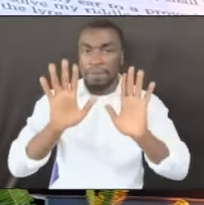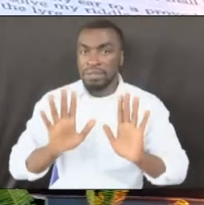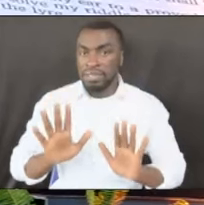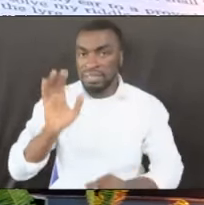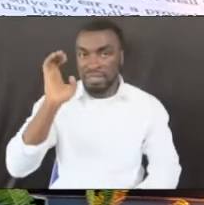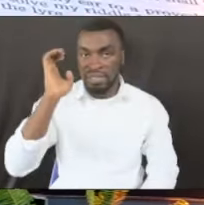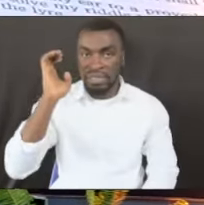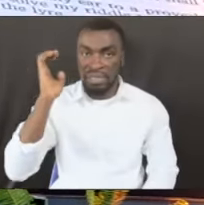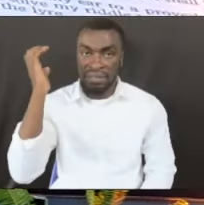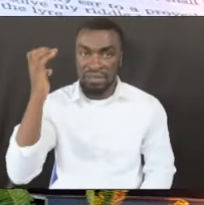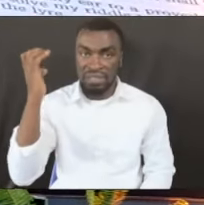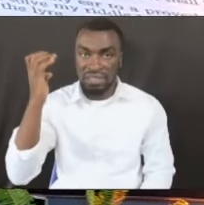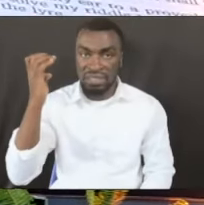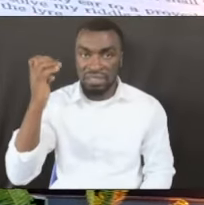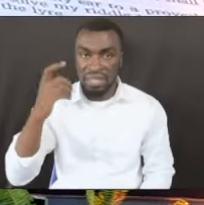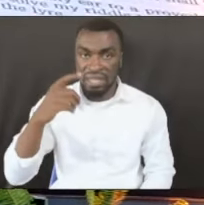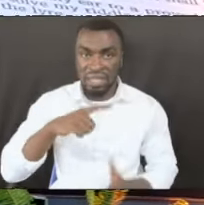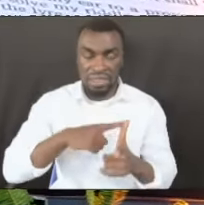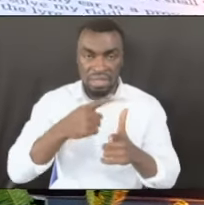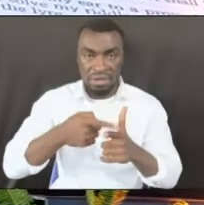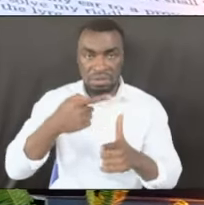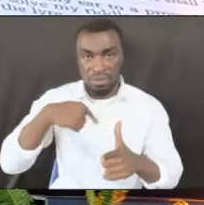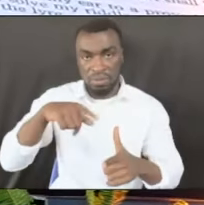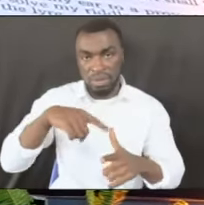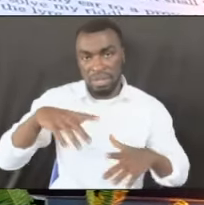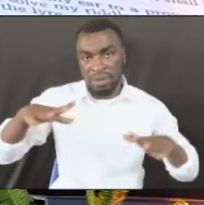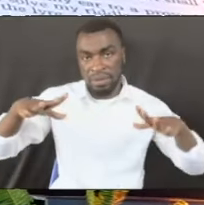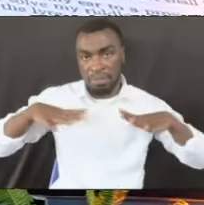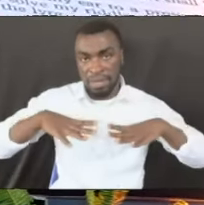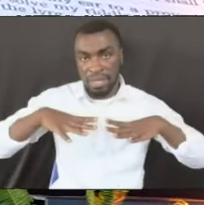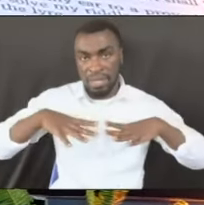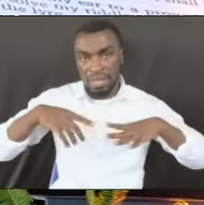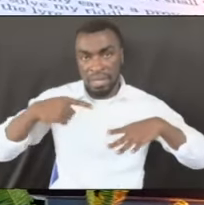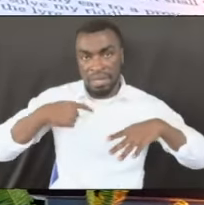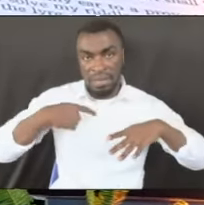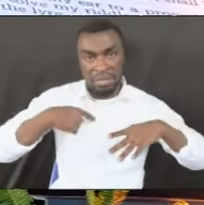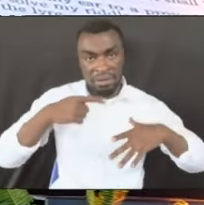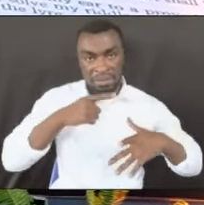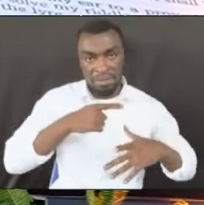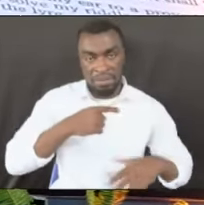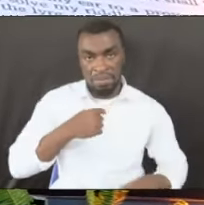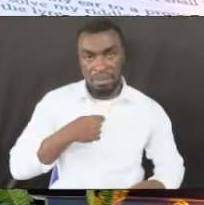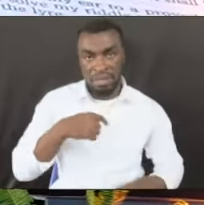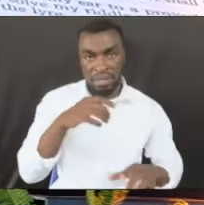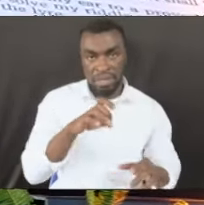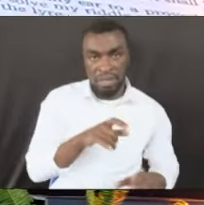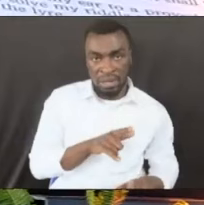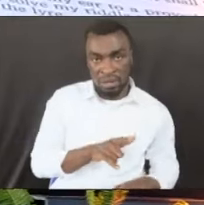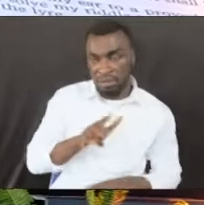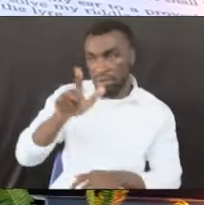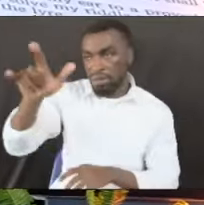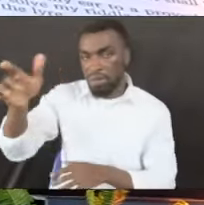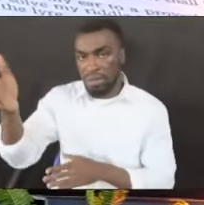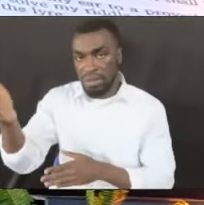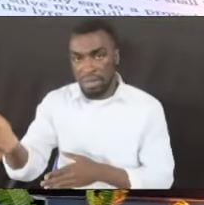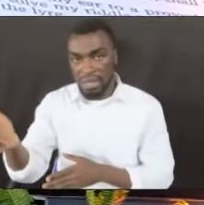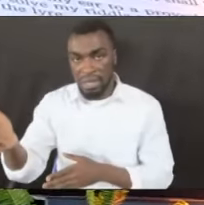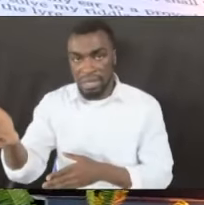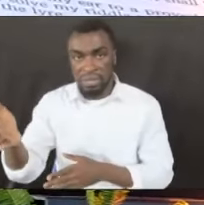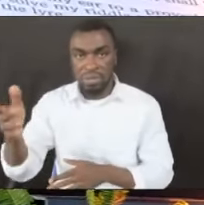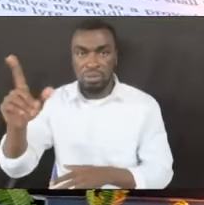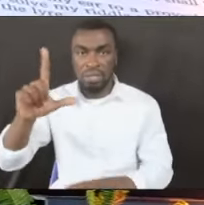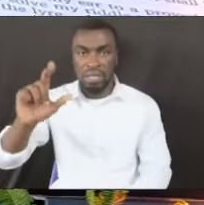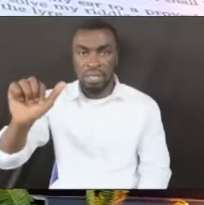will pray. Then I will fly over to the other side, Lenana, to launch the